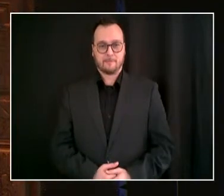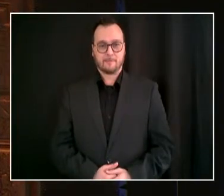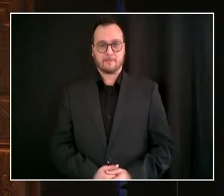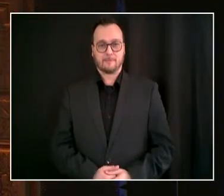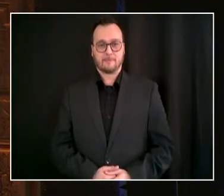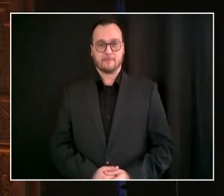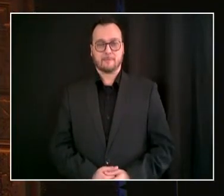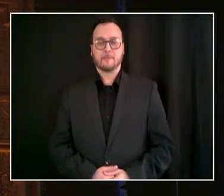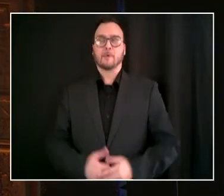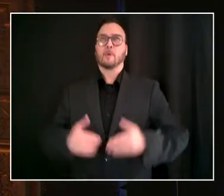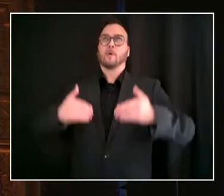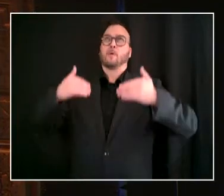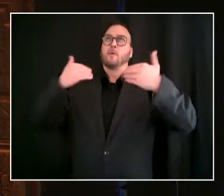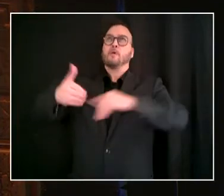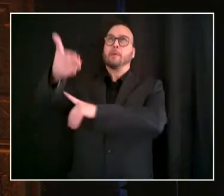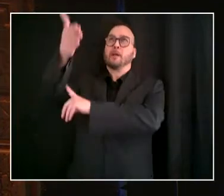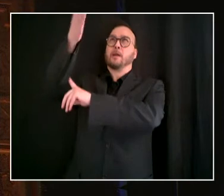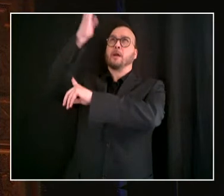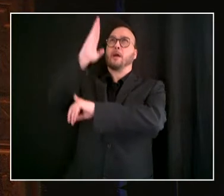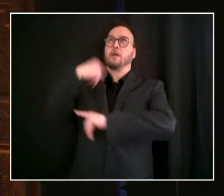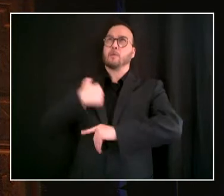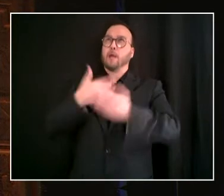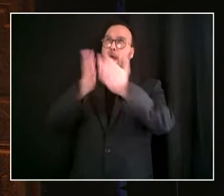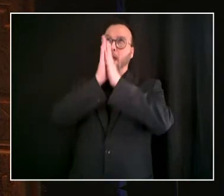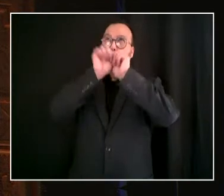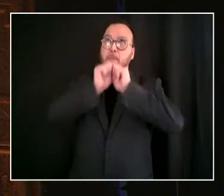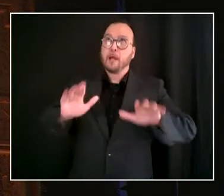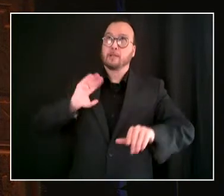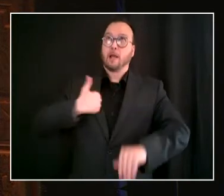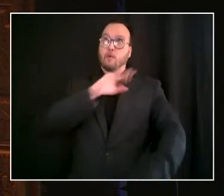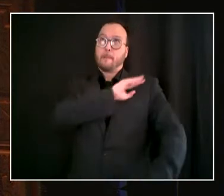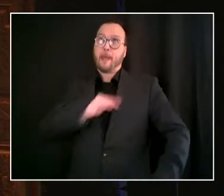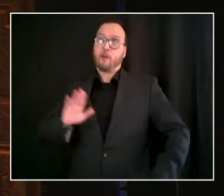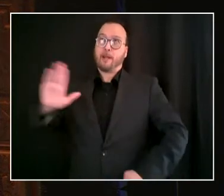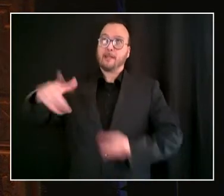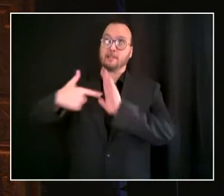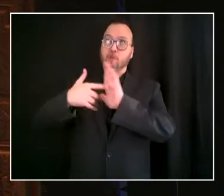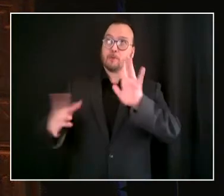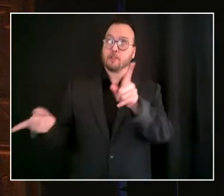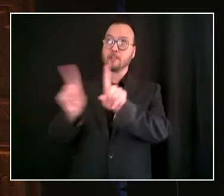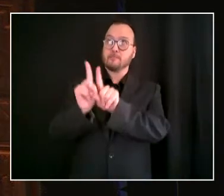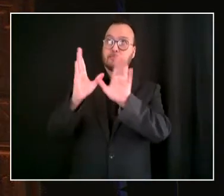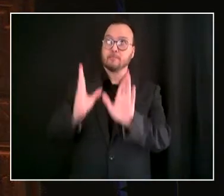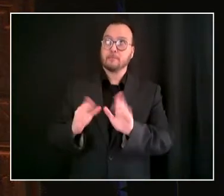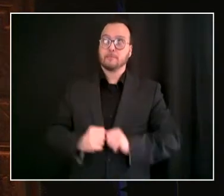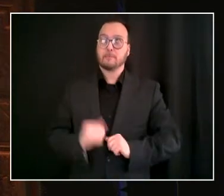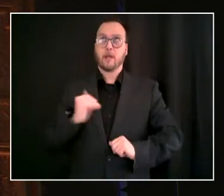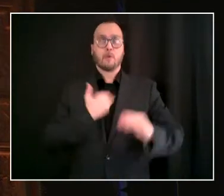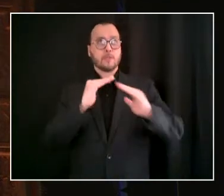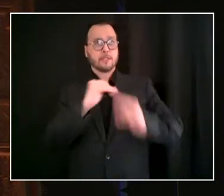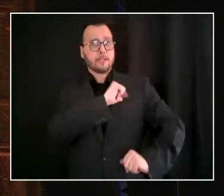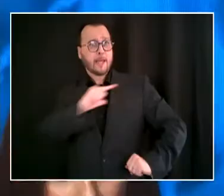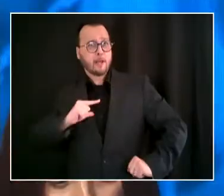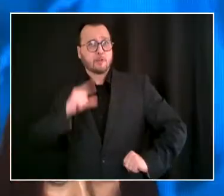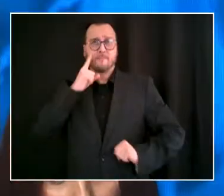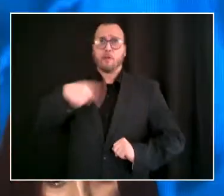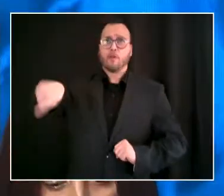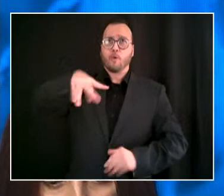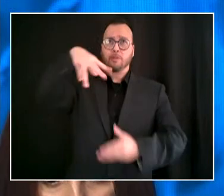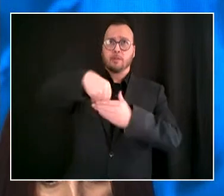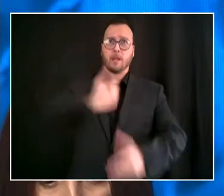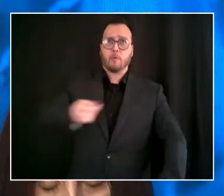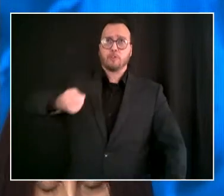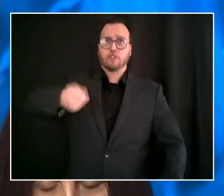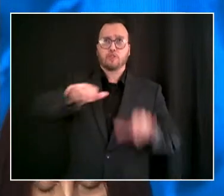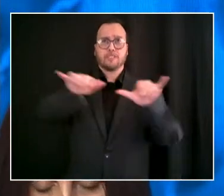Almighty God, we ask you to bless our mayor and his associates, our city council, and for those in our judicial system. May they